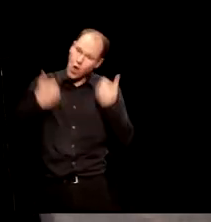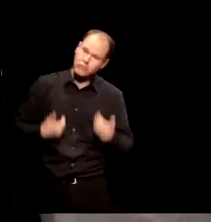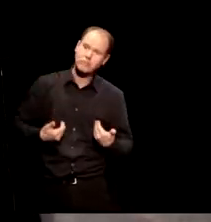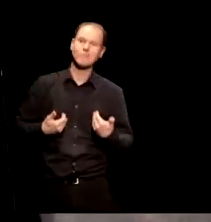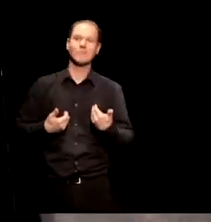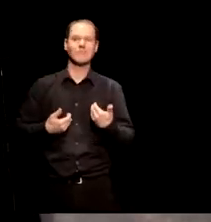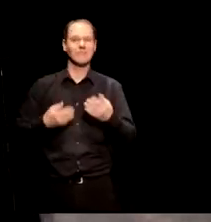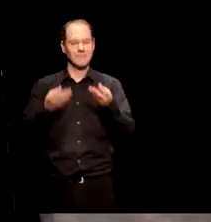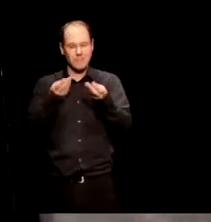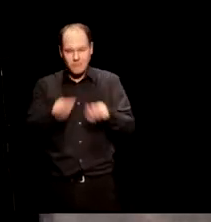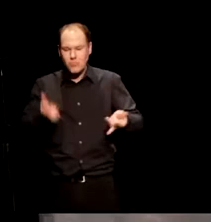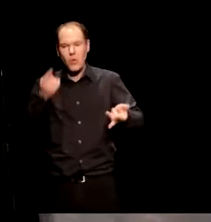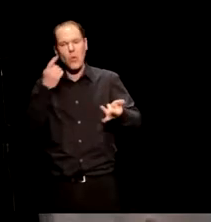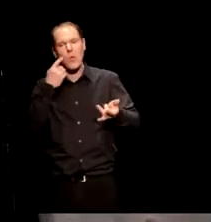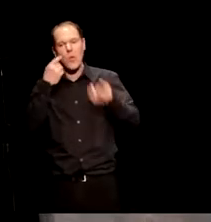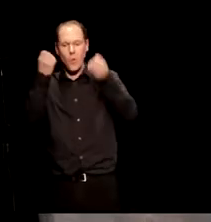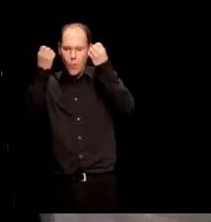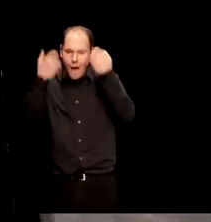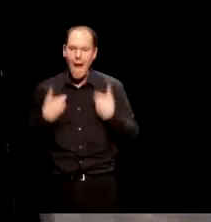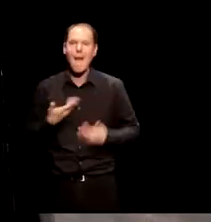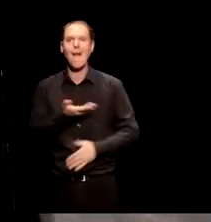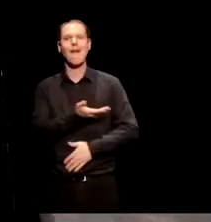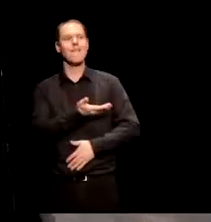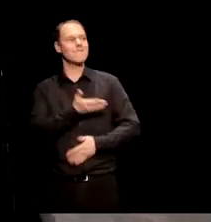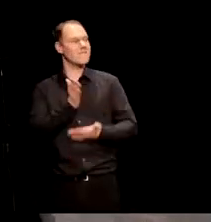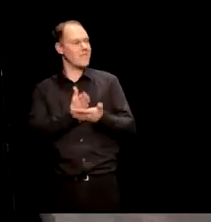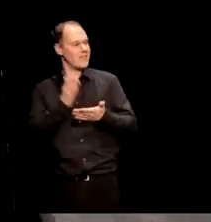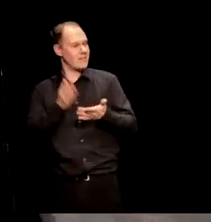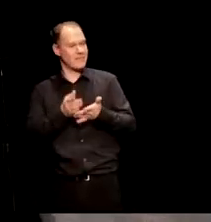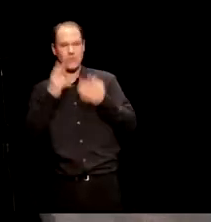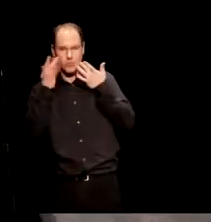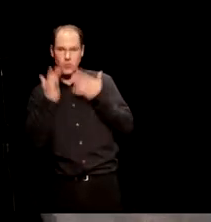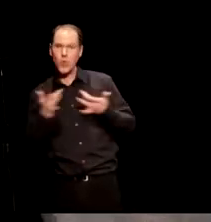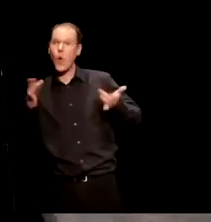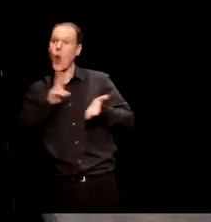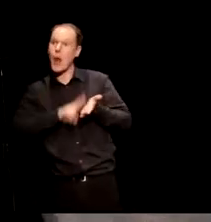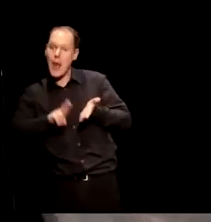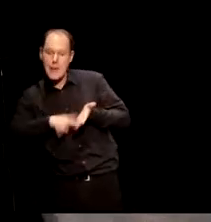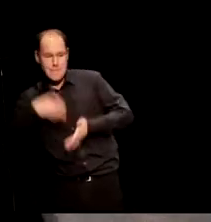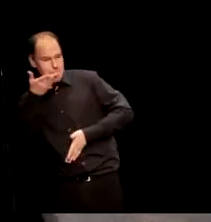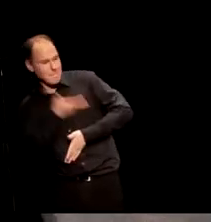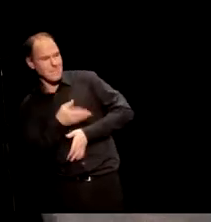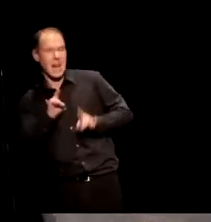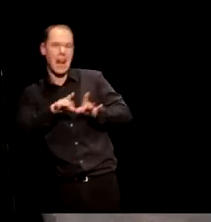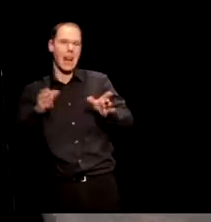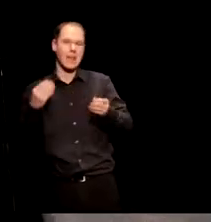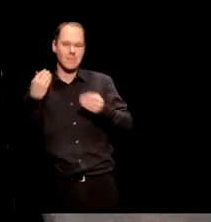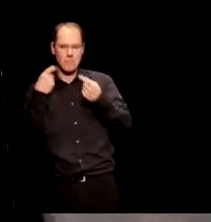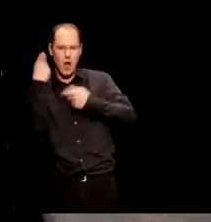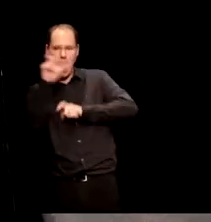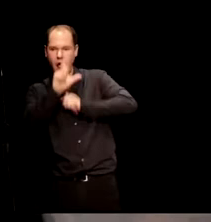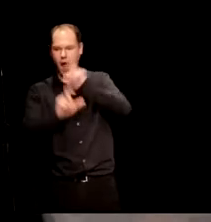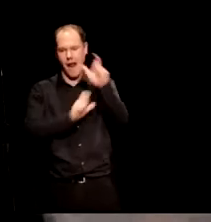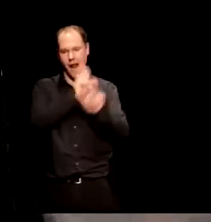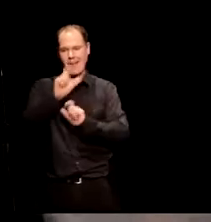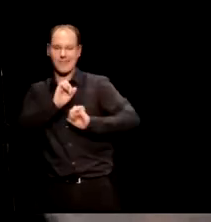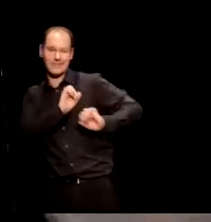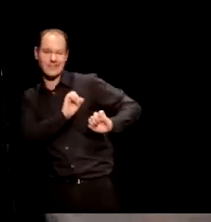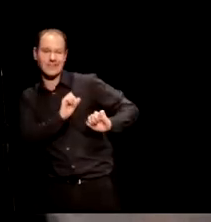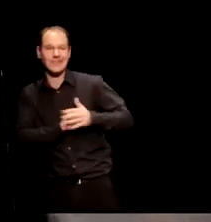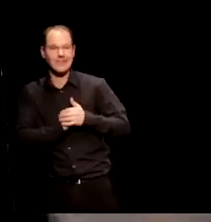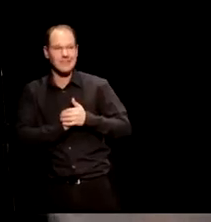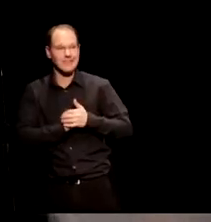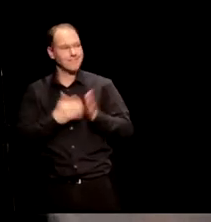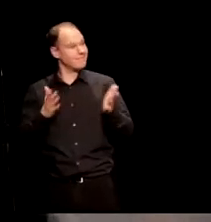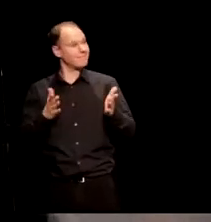straight, silky hair. Here, the bronze of nature. Here, the peach-like complexion. Now, remember,